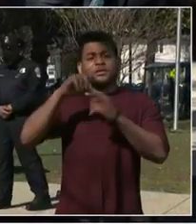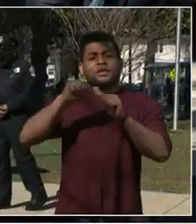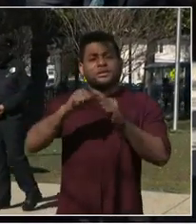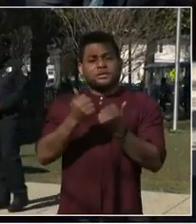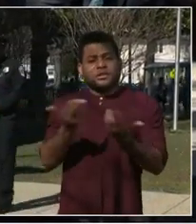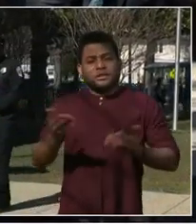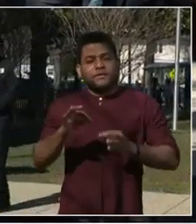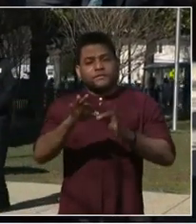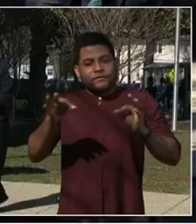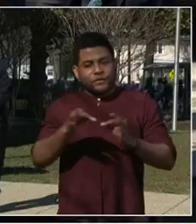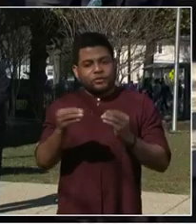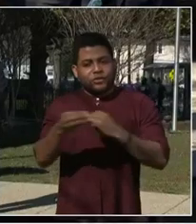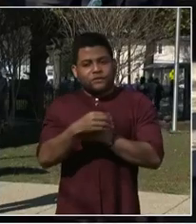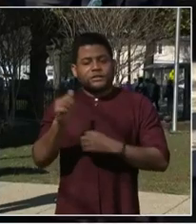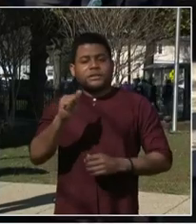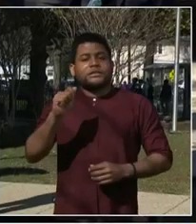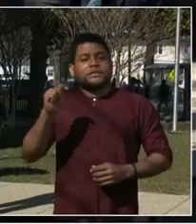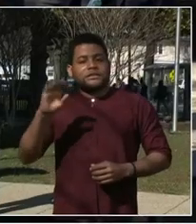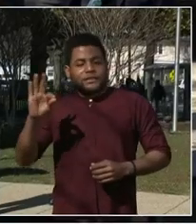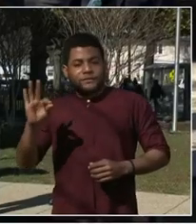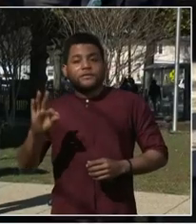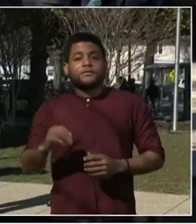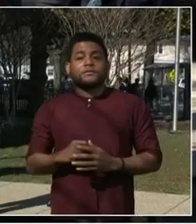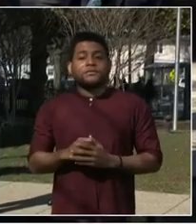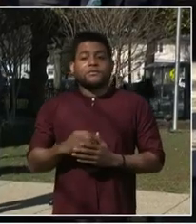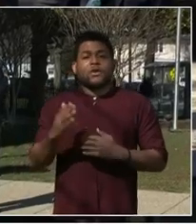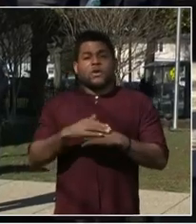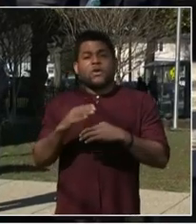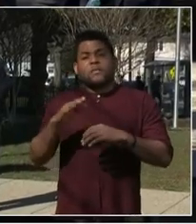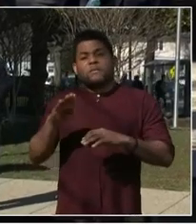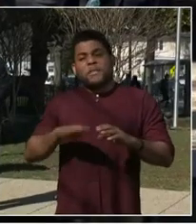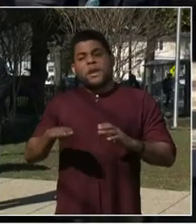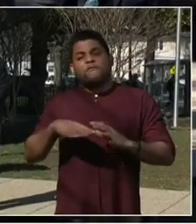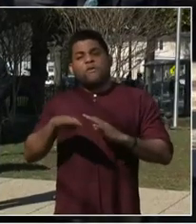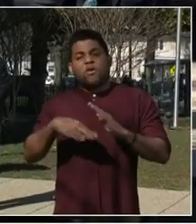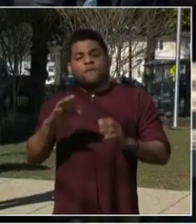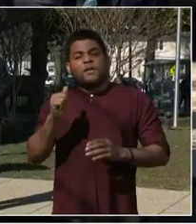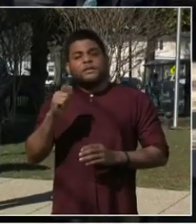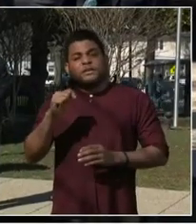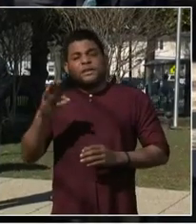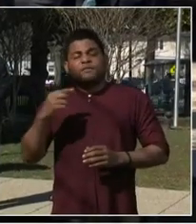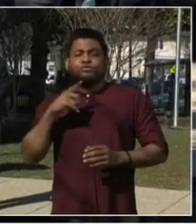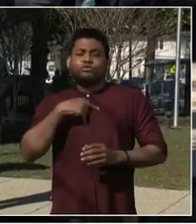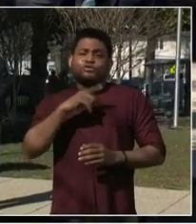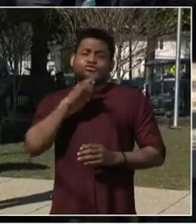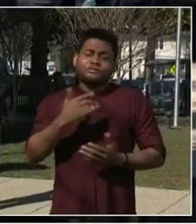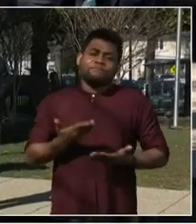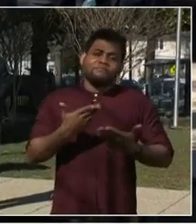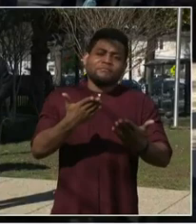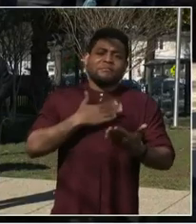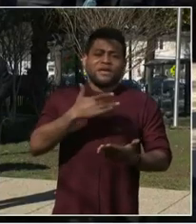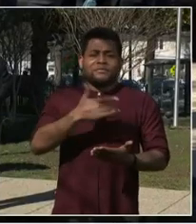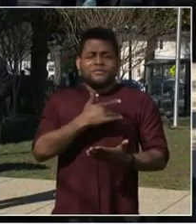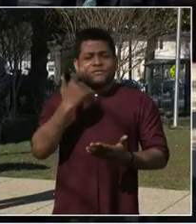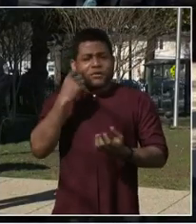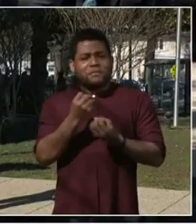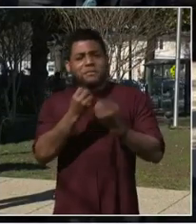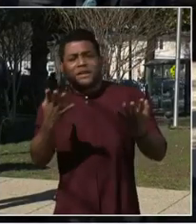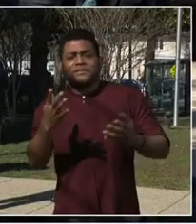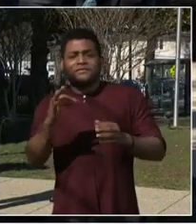Division. On behalf of ATF, I would like to offer our deepest condolences to the many family members and friends affected by